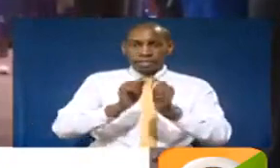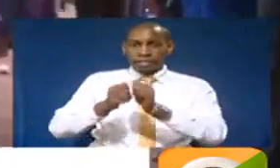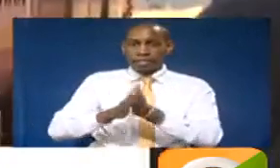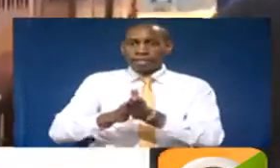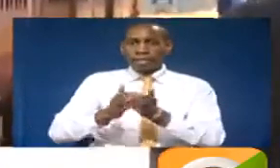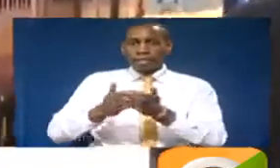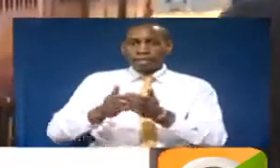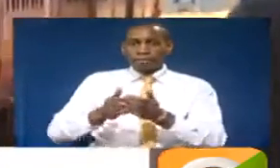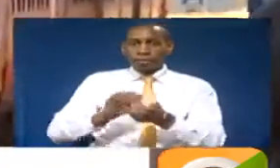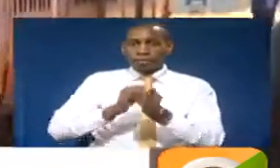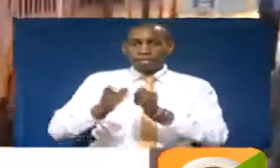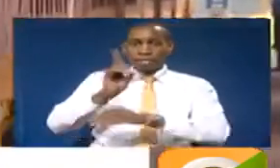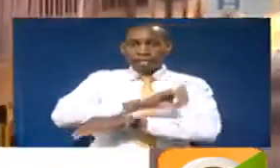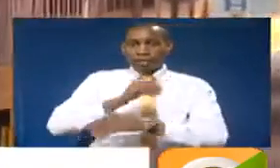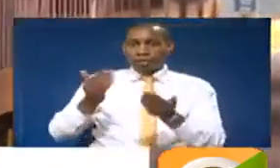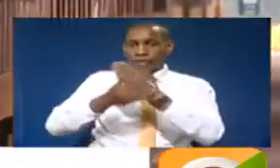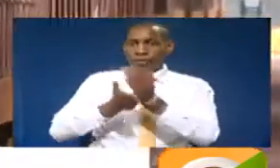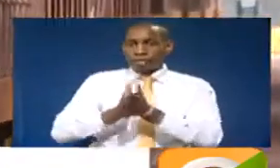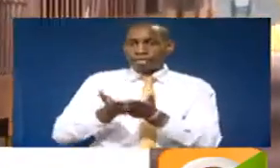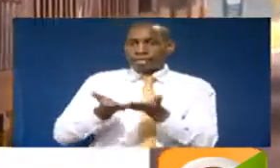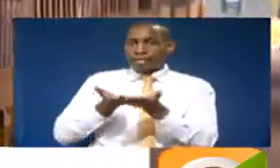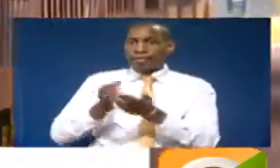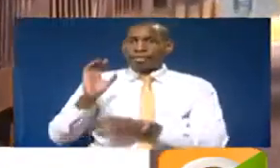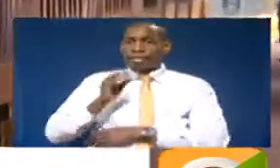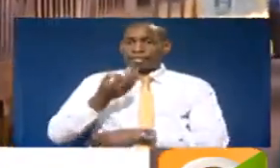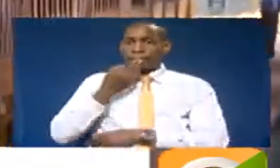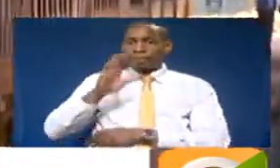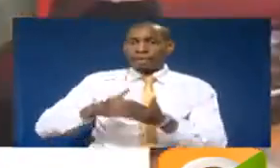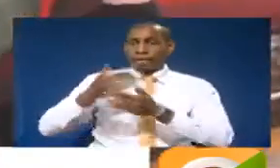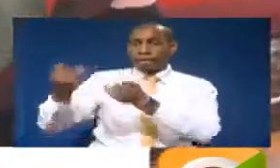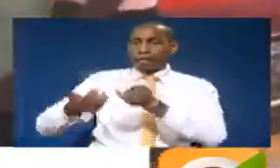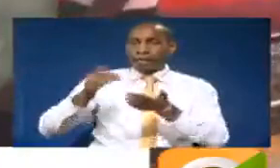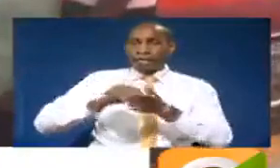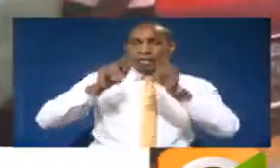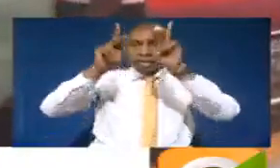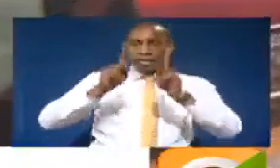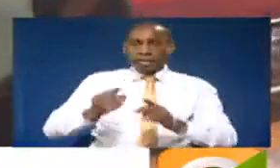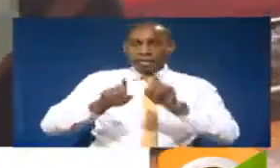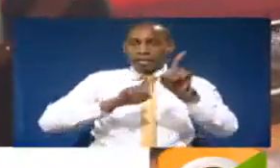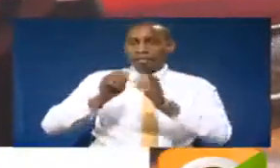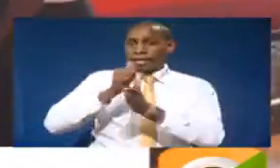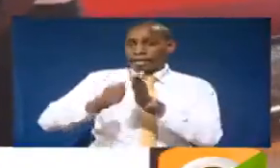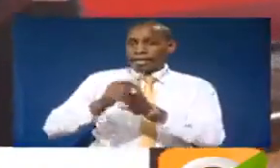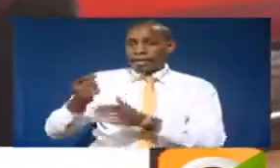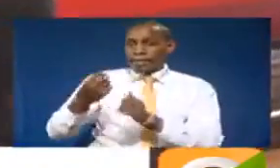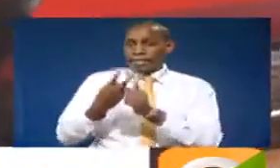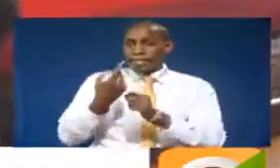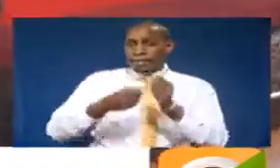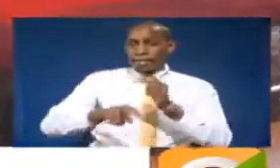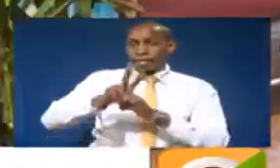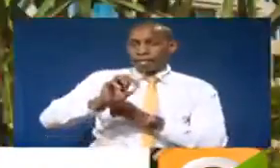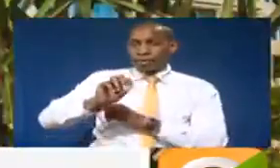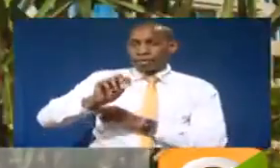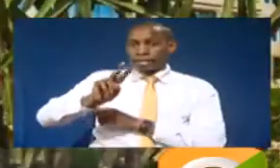day to night service was informed by customer feedback following the reintroduction of the Kisumu Safari train in December